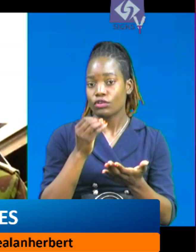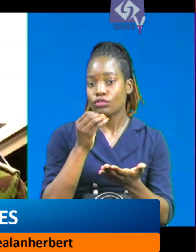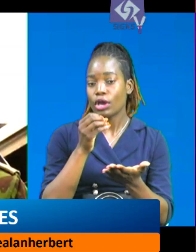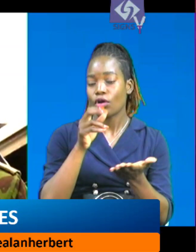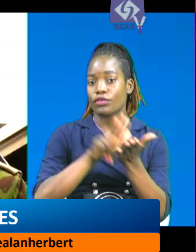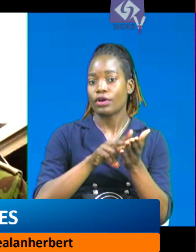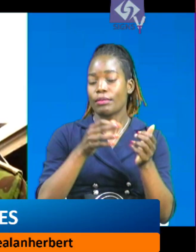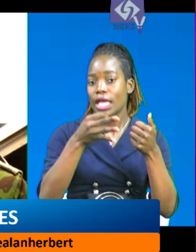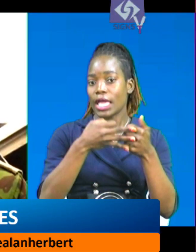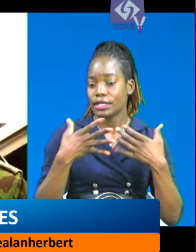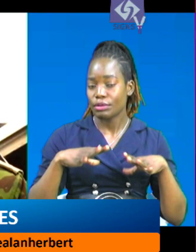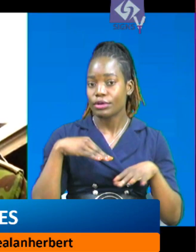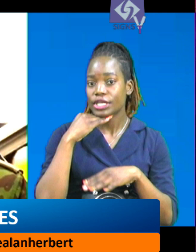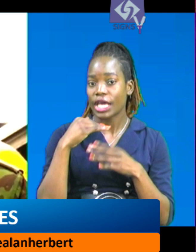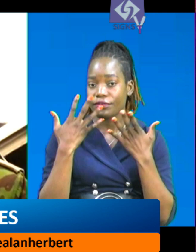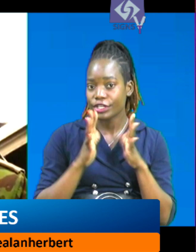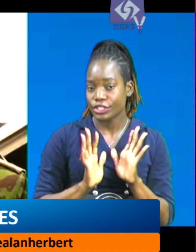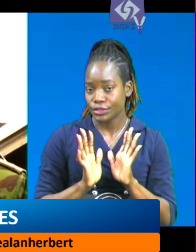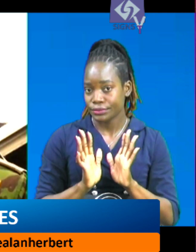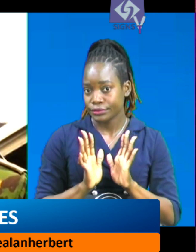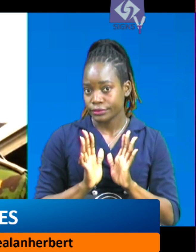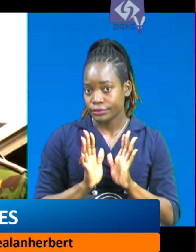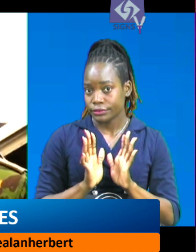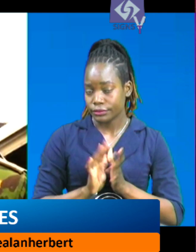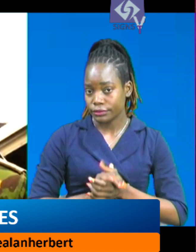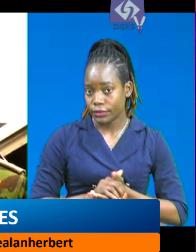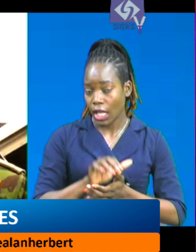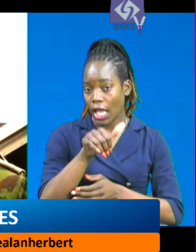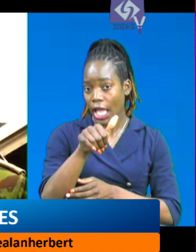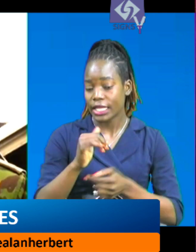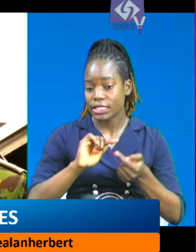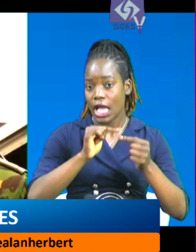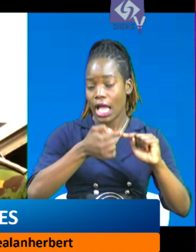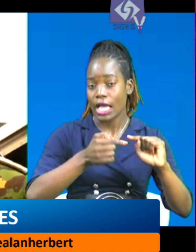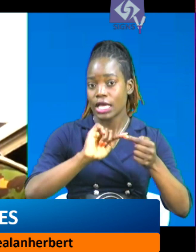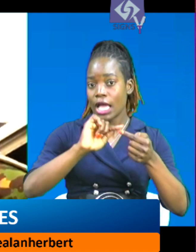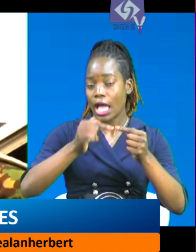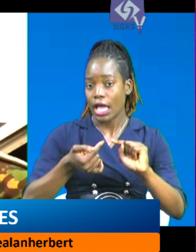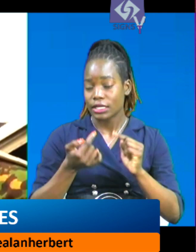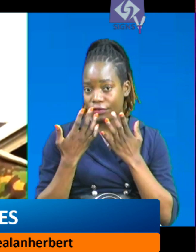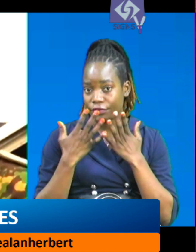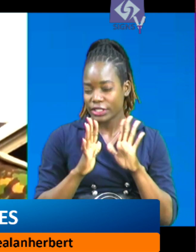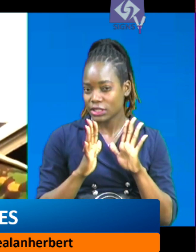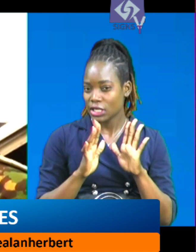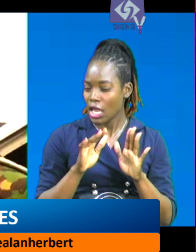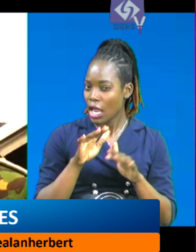watu 8 wakiwa wameaga dunia na wengine majeruhi karibu